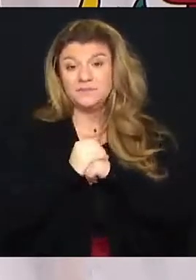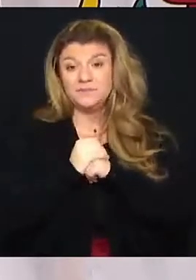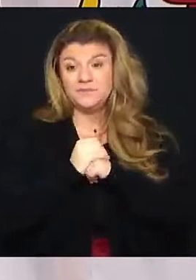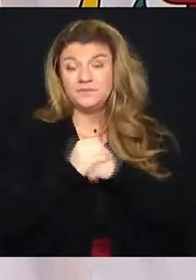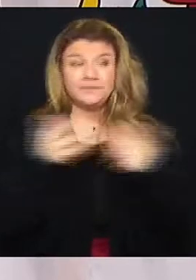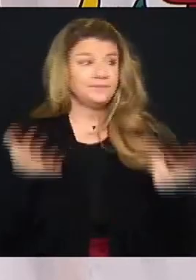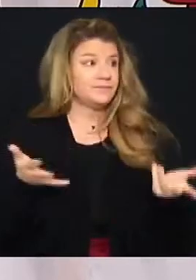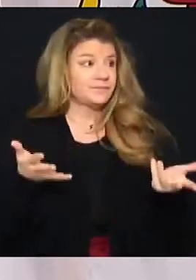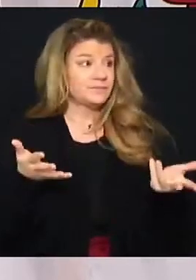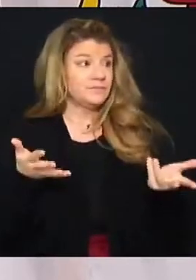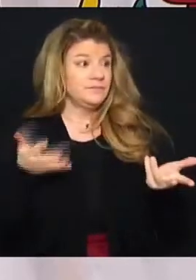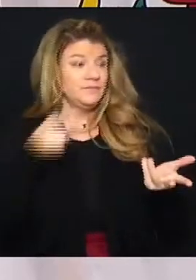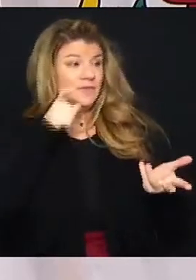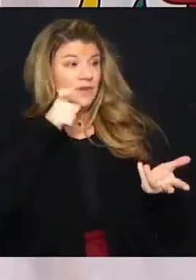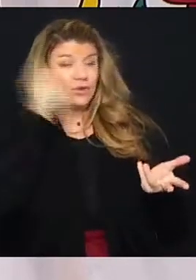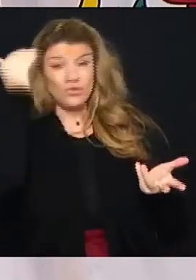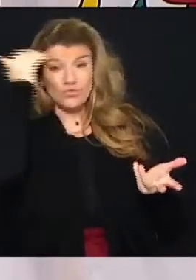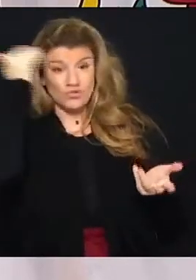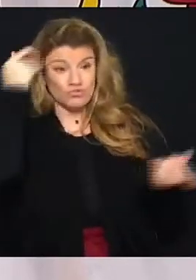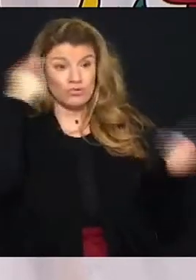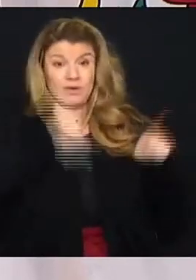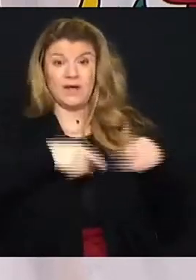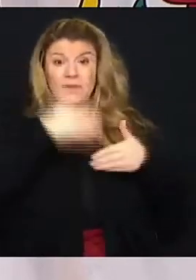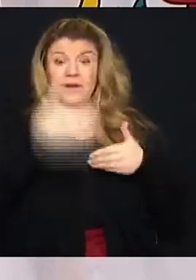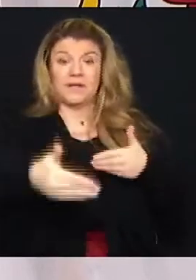and who knows where we're going.